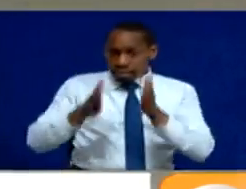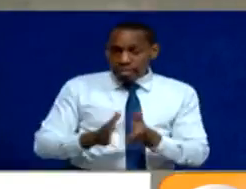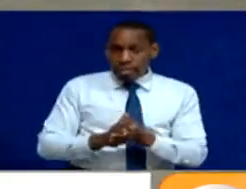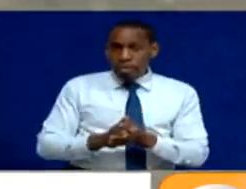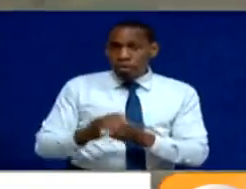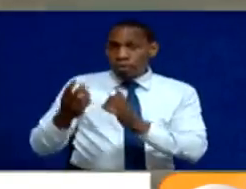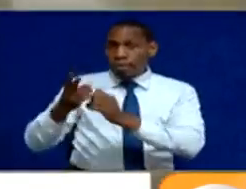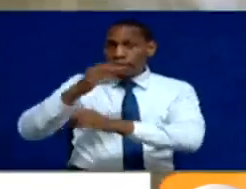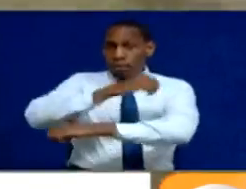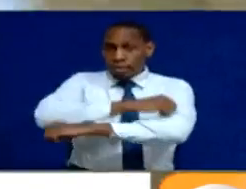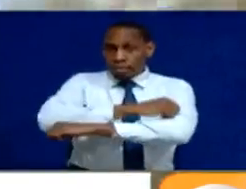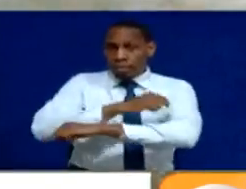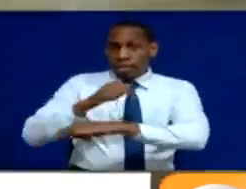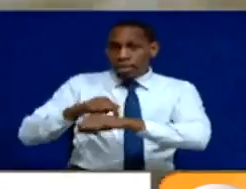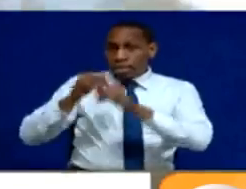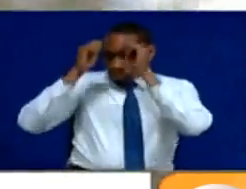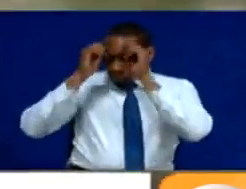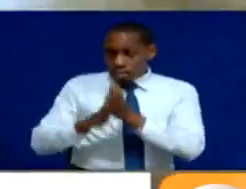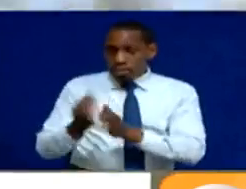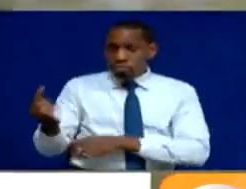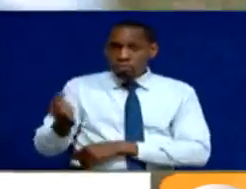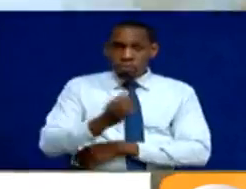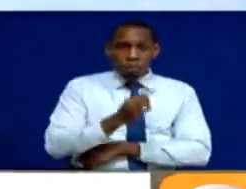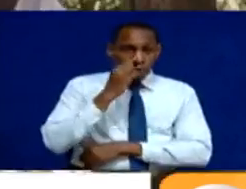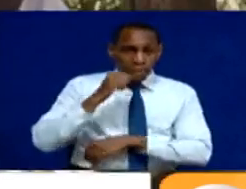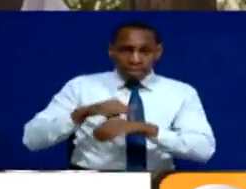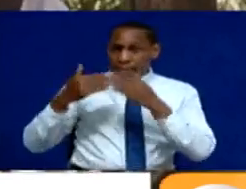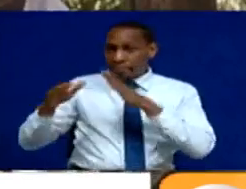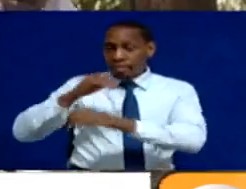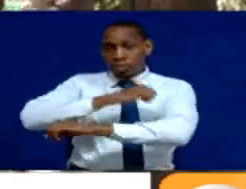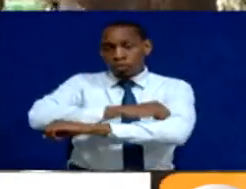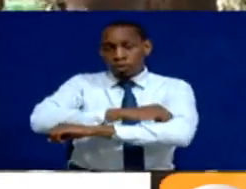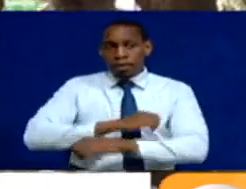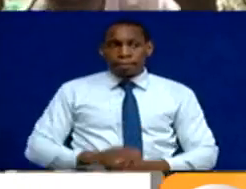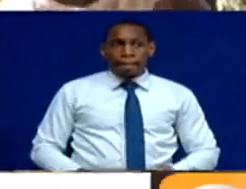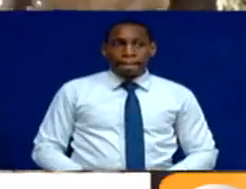at Tuyotich Secondary School as he made his way home from school.